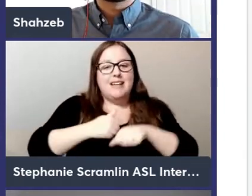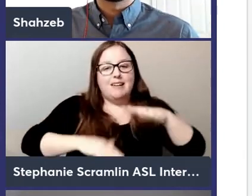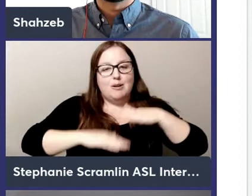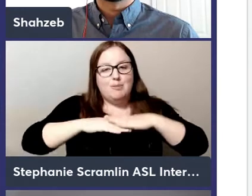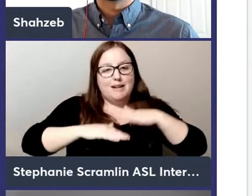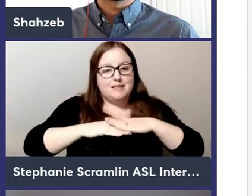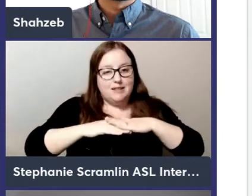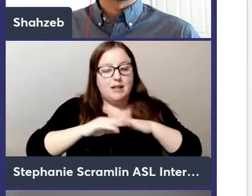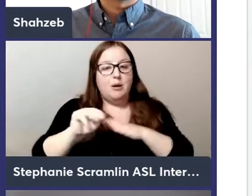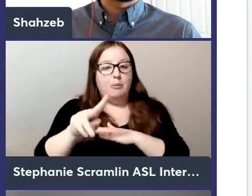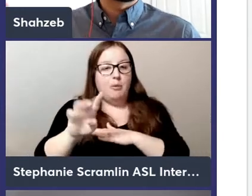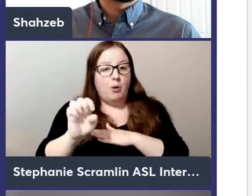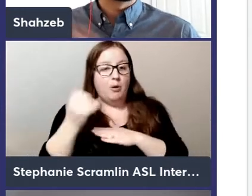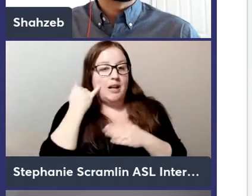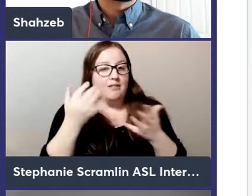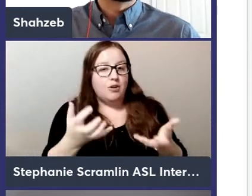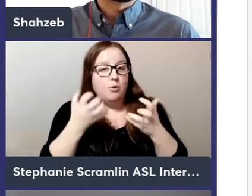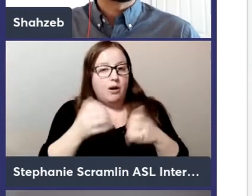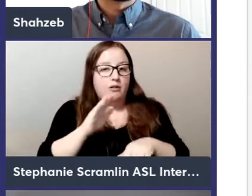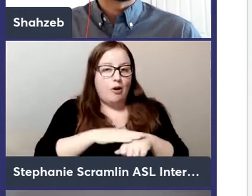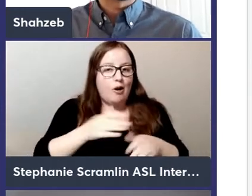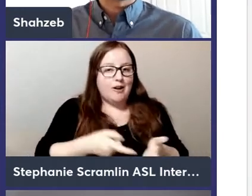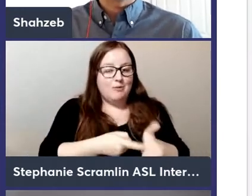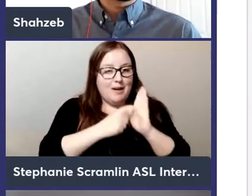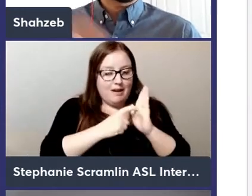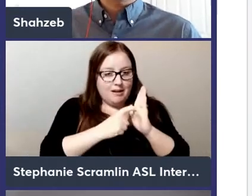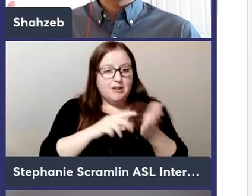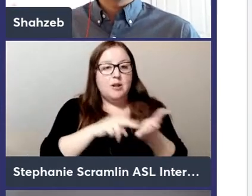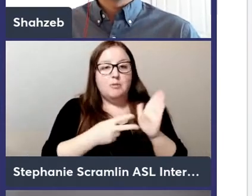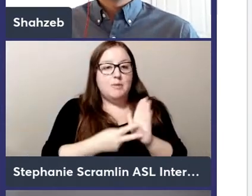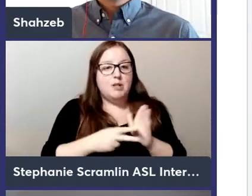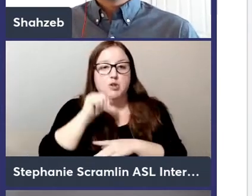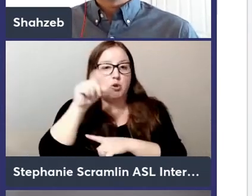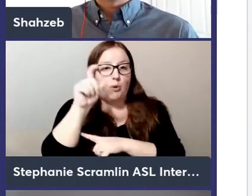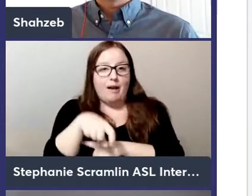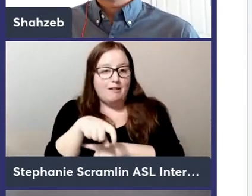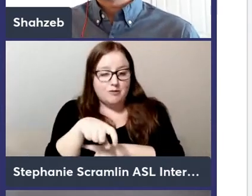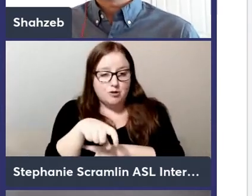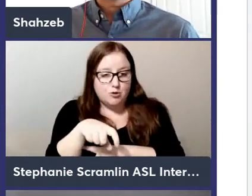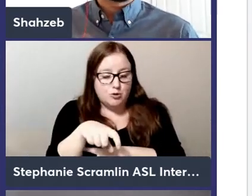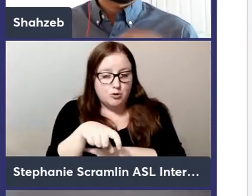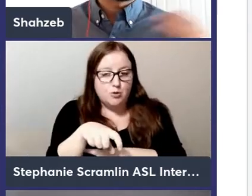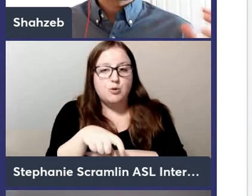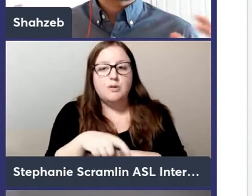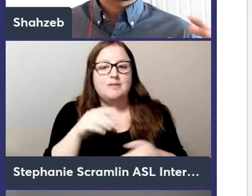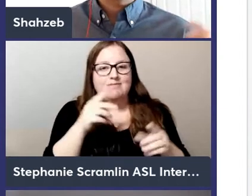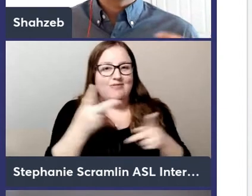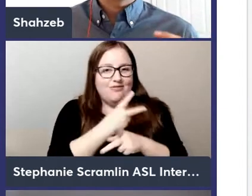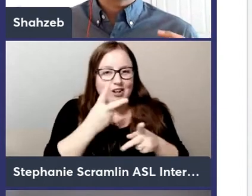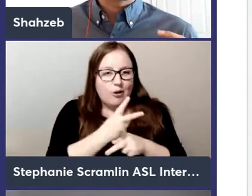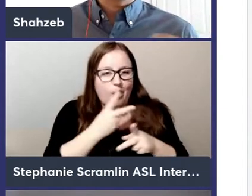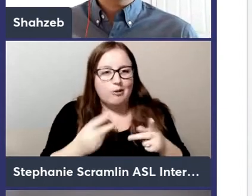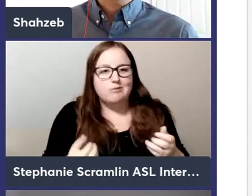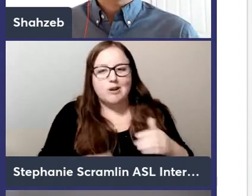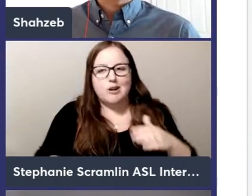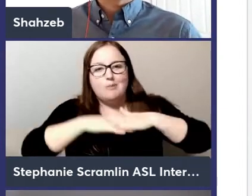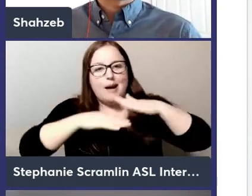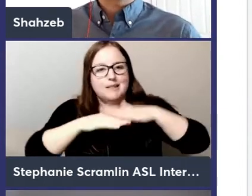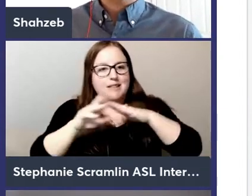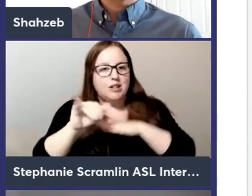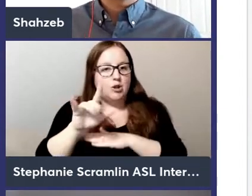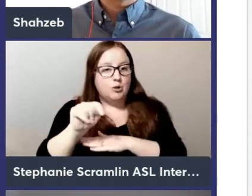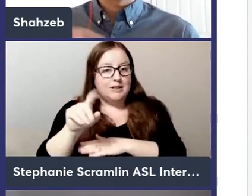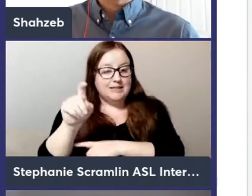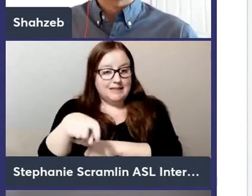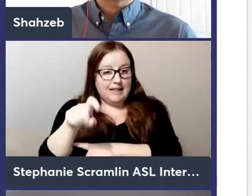here if you want to just do an on-demand mode, which means that you don't have to figure out how much capacity units I need. It'll